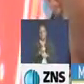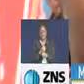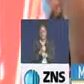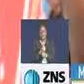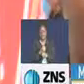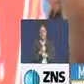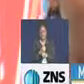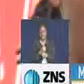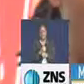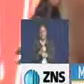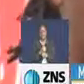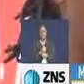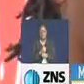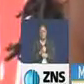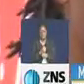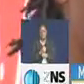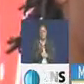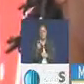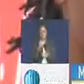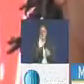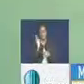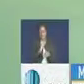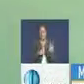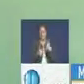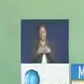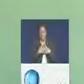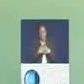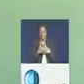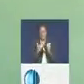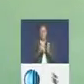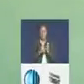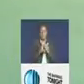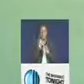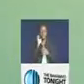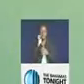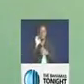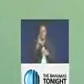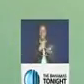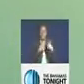Then she never back again. She came from